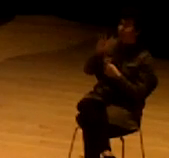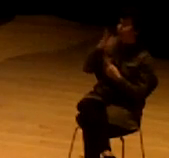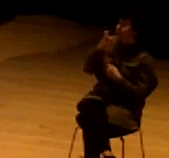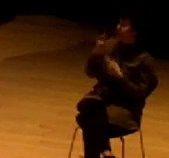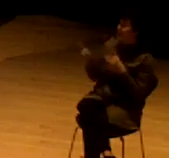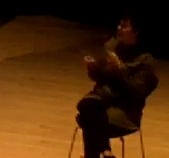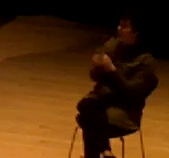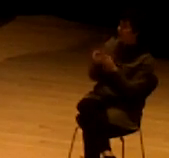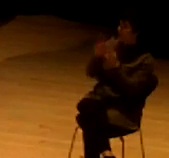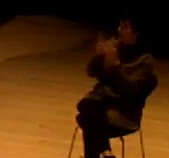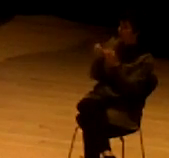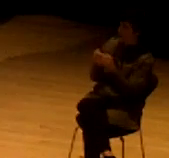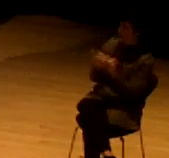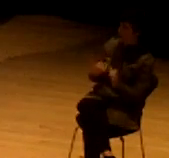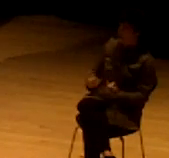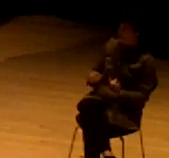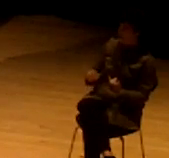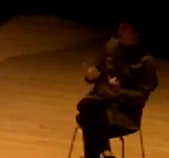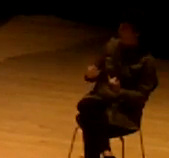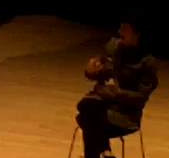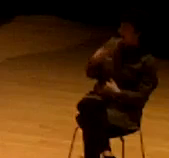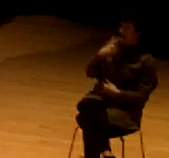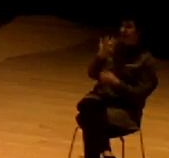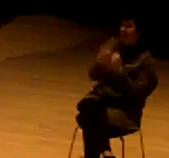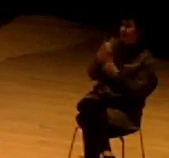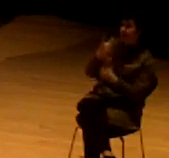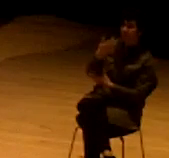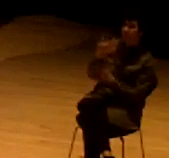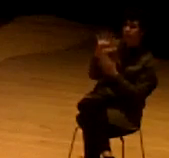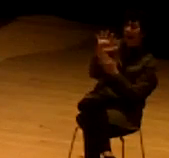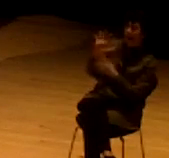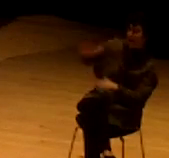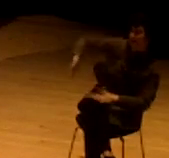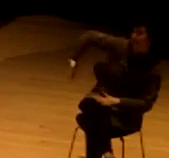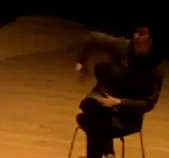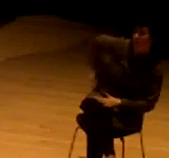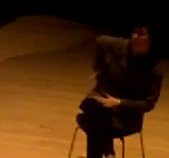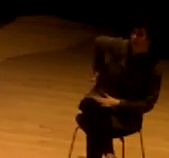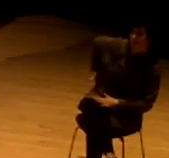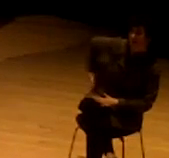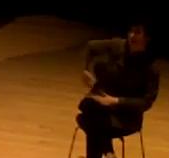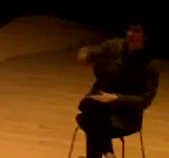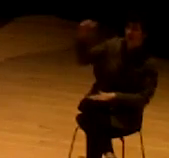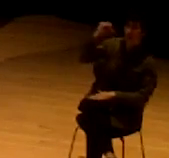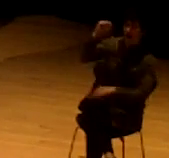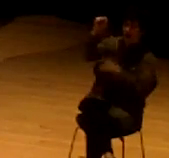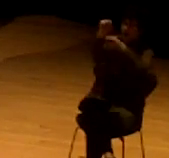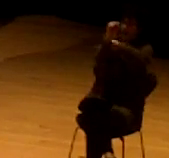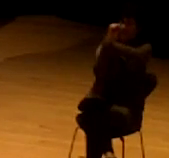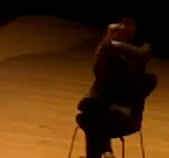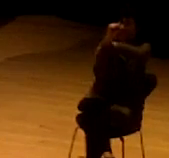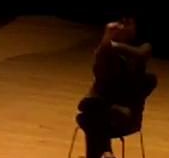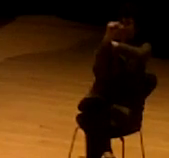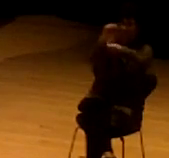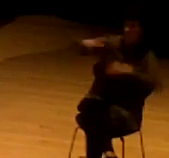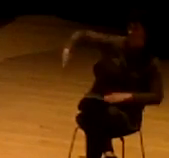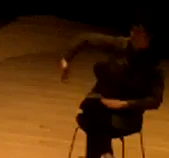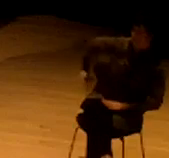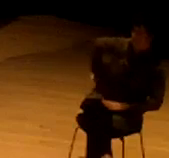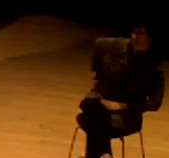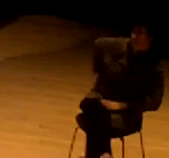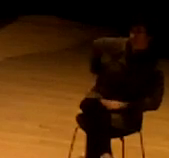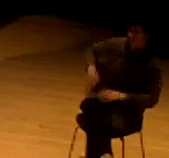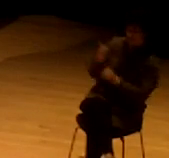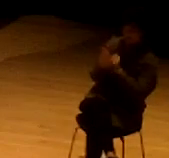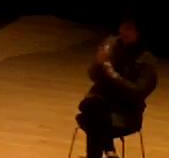sacrum. Mm-hmm. And I found, and I was all like, oh, Matthew, are we going to be together for the next 8 years? It was like, how am I going to